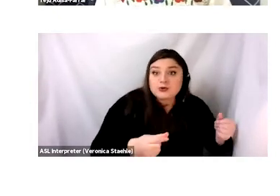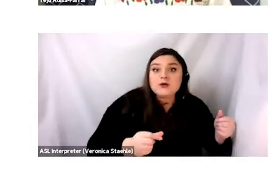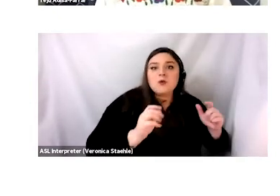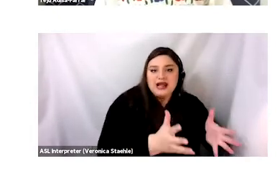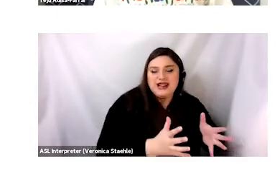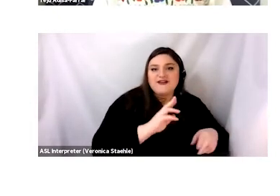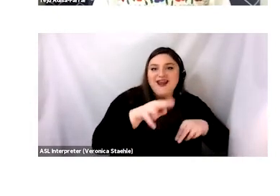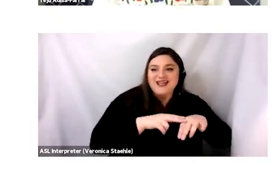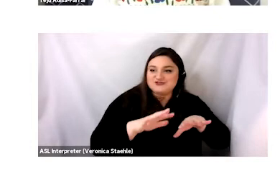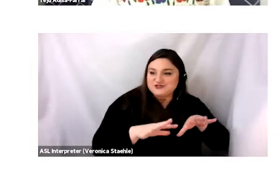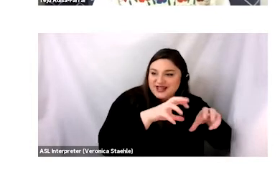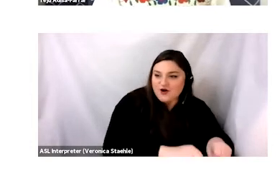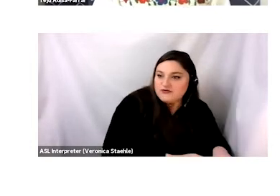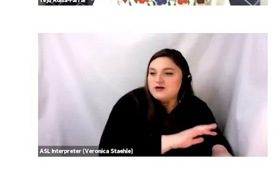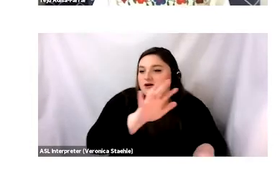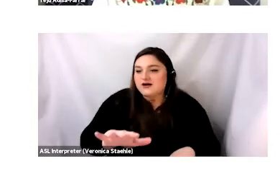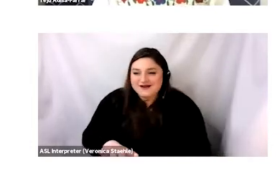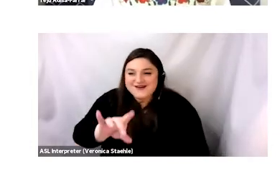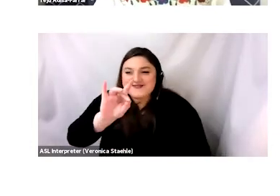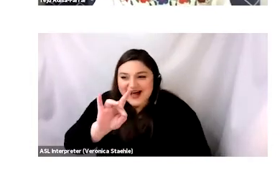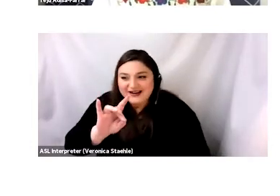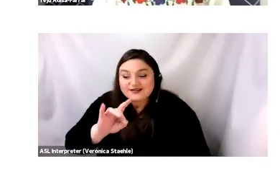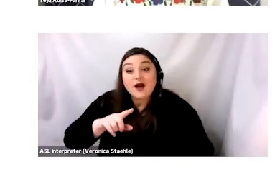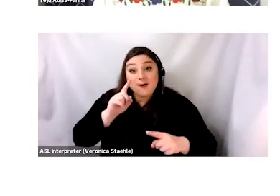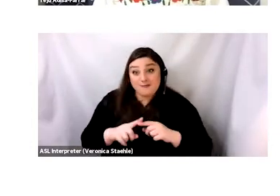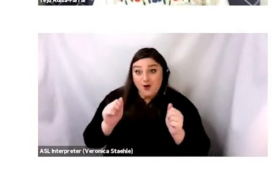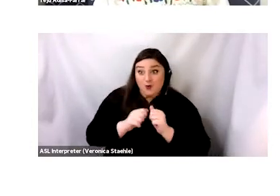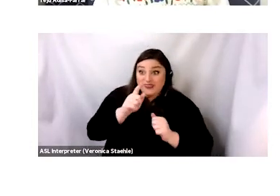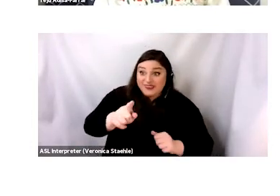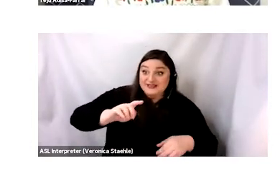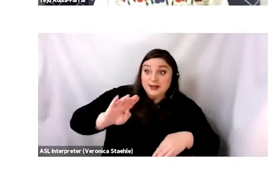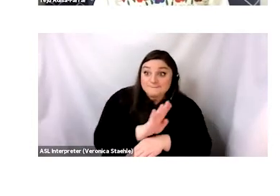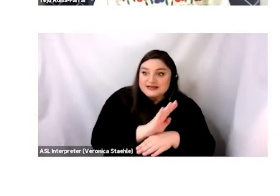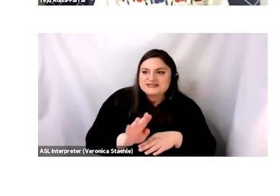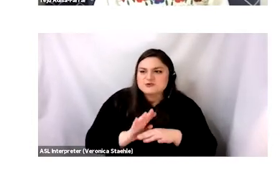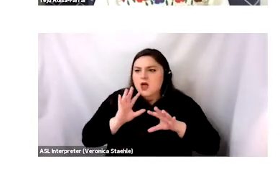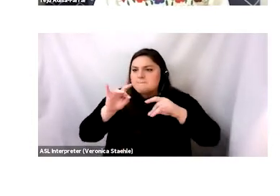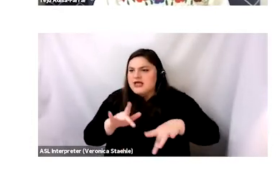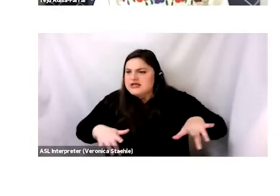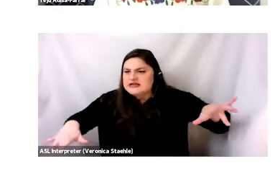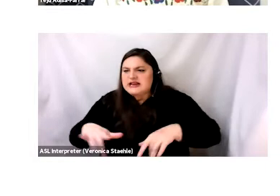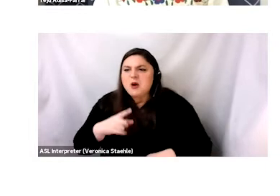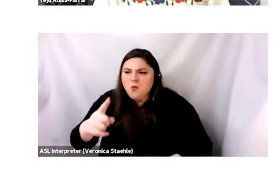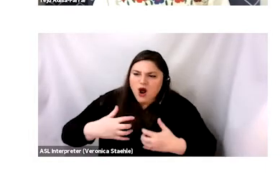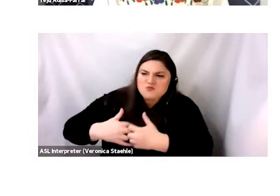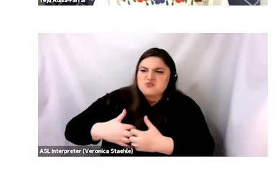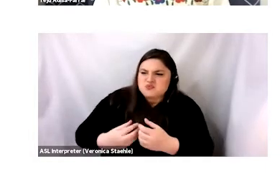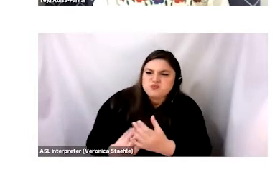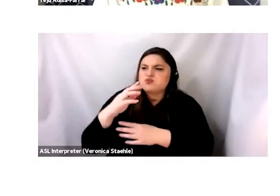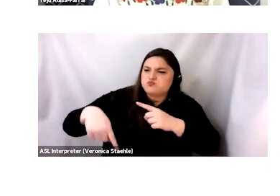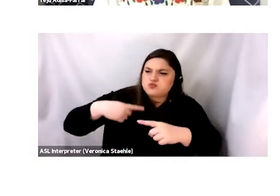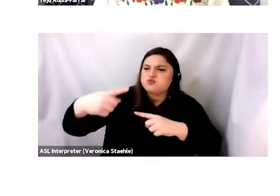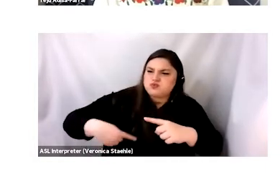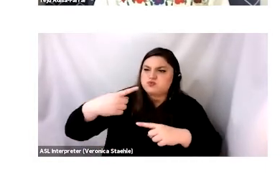massive level. And so one of the other benefits of having African and Indigenous people as slave laborers is that they knew how to do some of